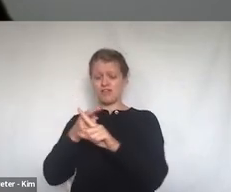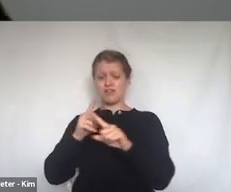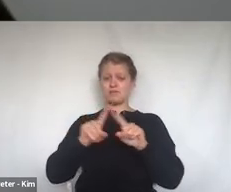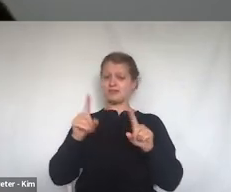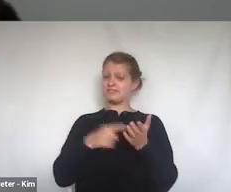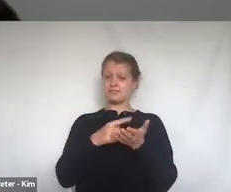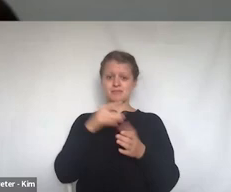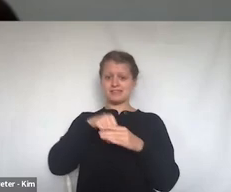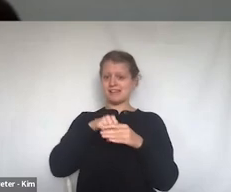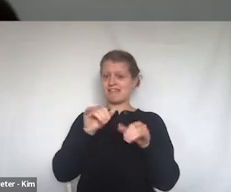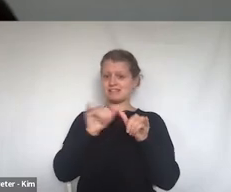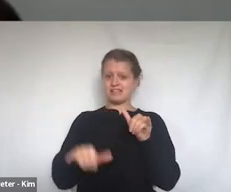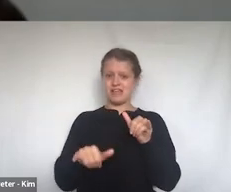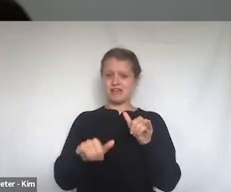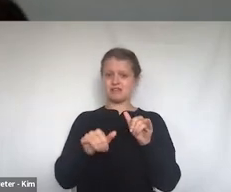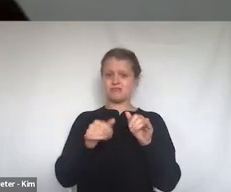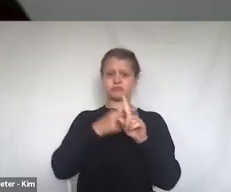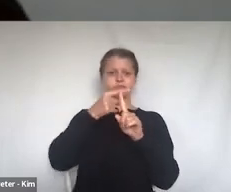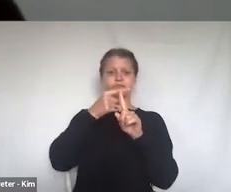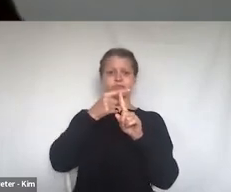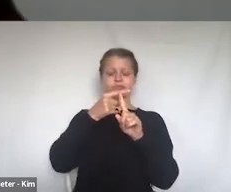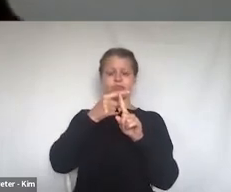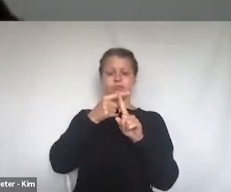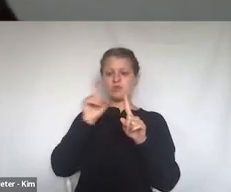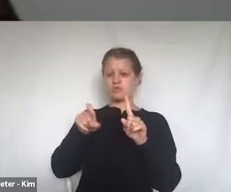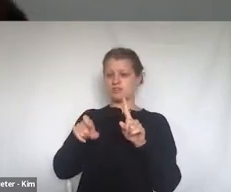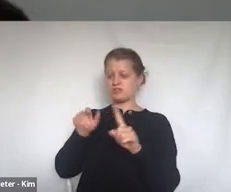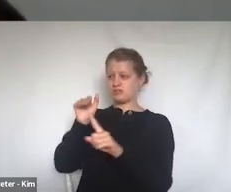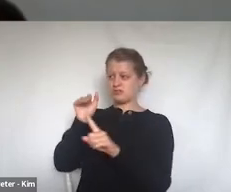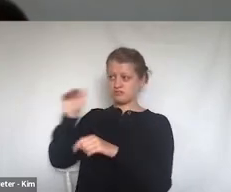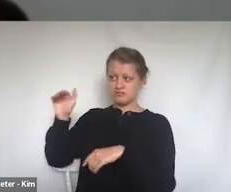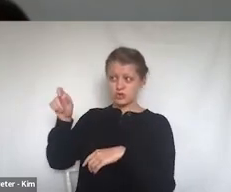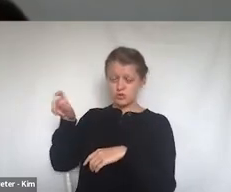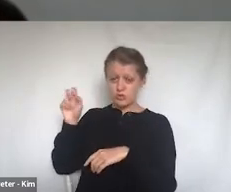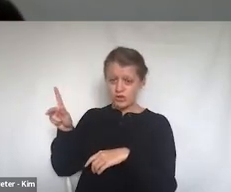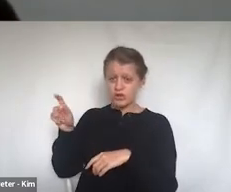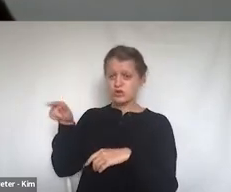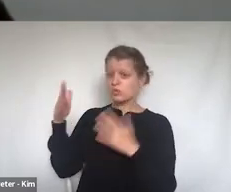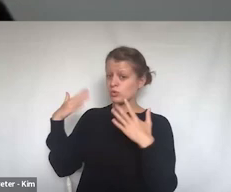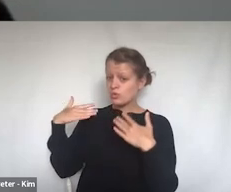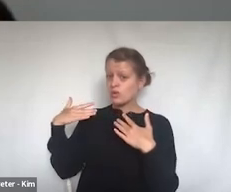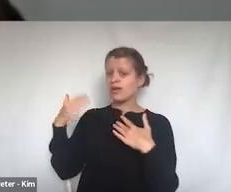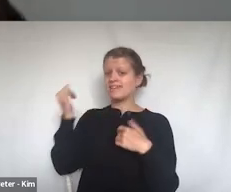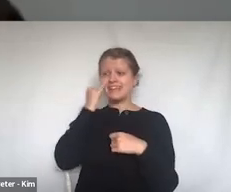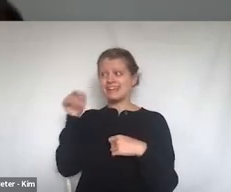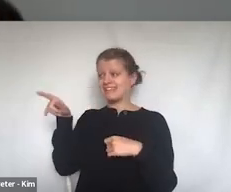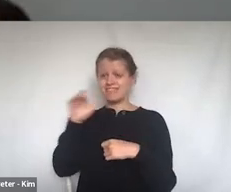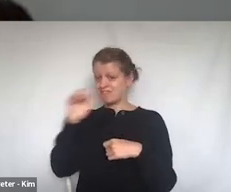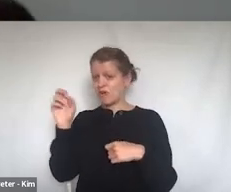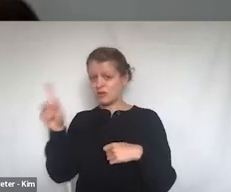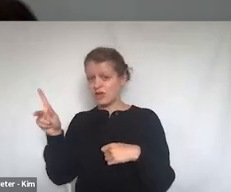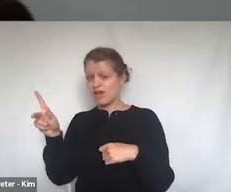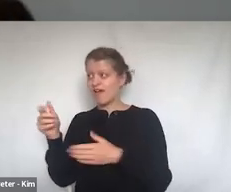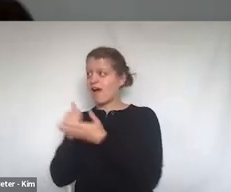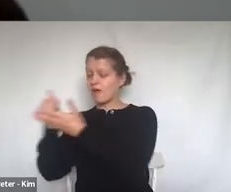checking on them, and then also helping them to cool down if they need to, or get to a cool space if realizing that they're not